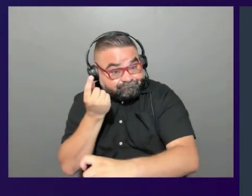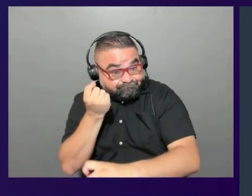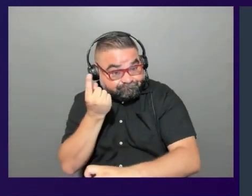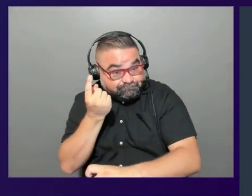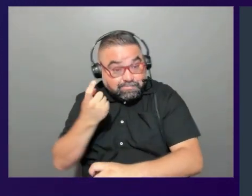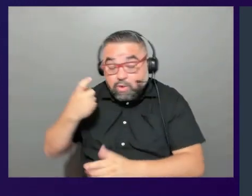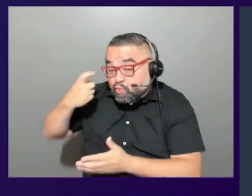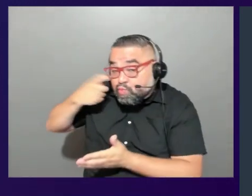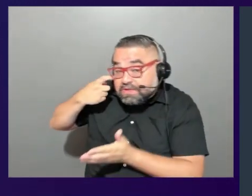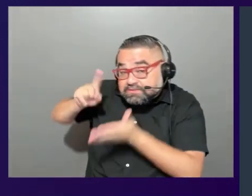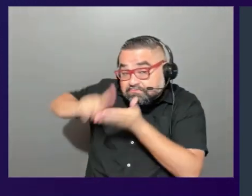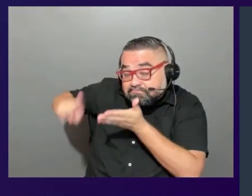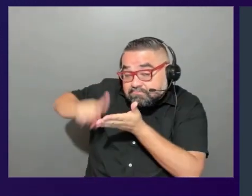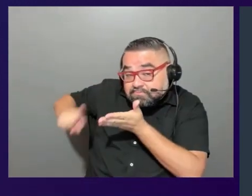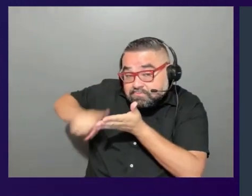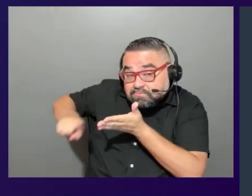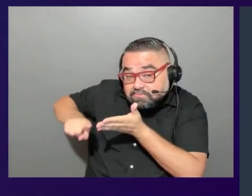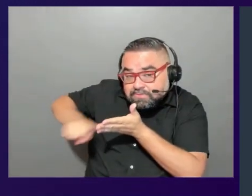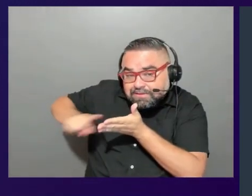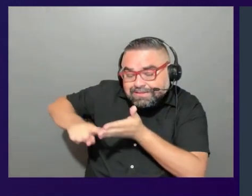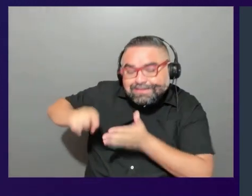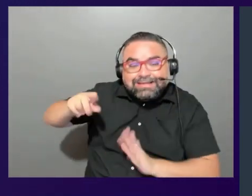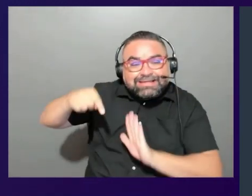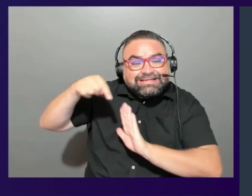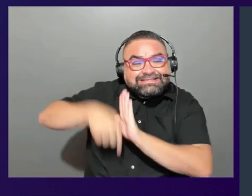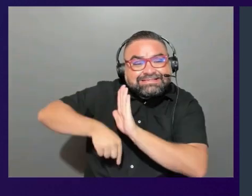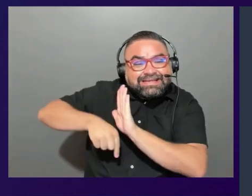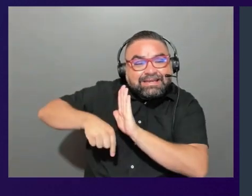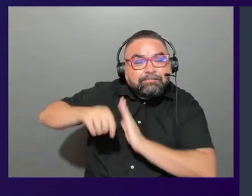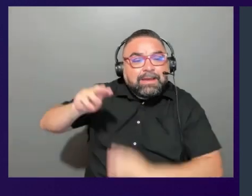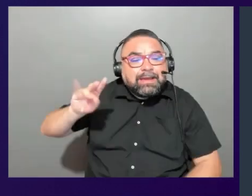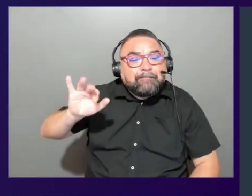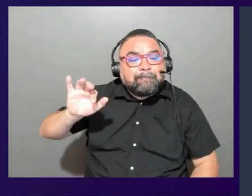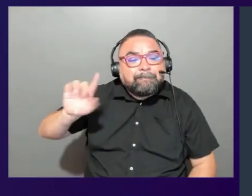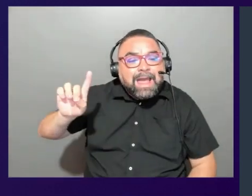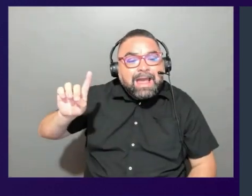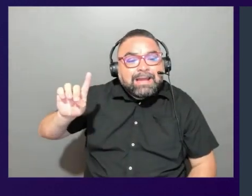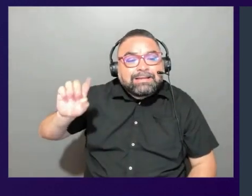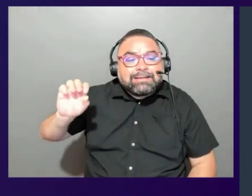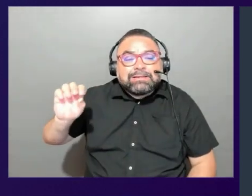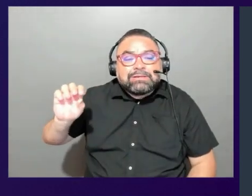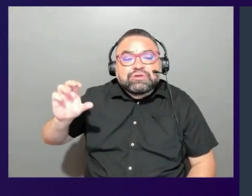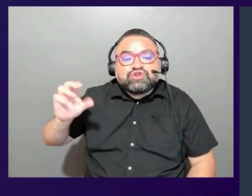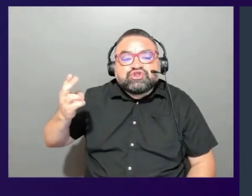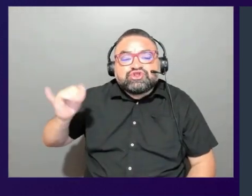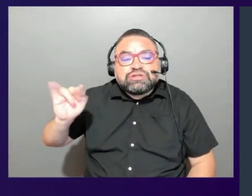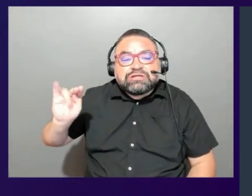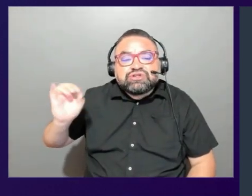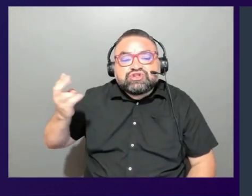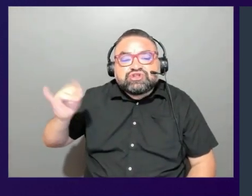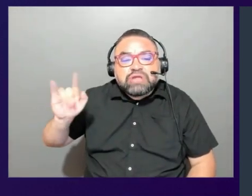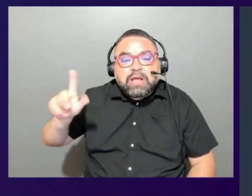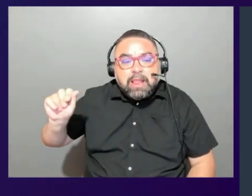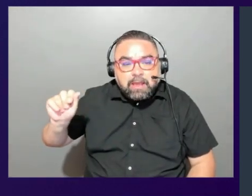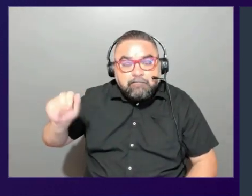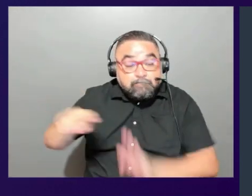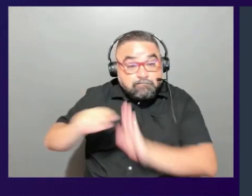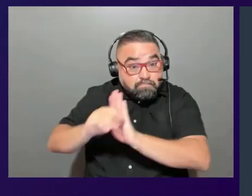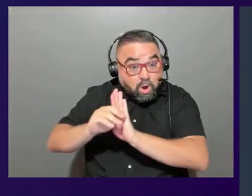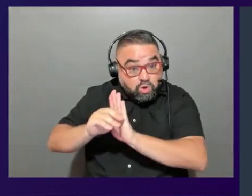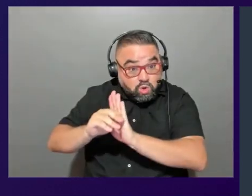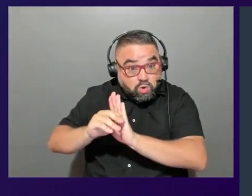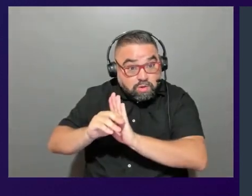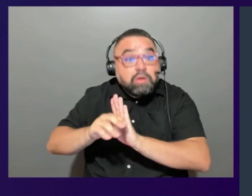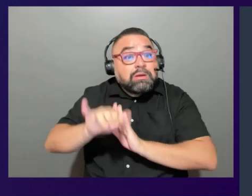DeepMind Chinchilla model have shown that smaller models with fewer parameters, but those that are trained with larger sets